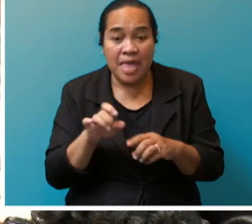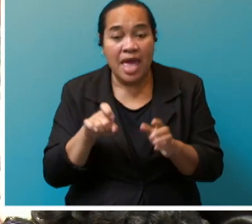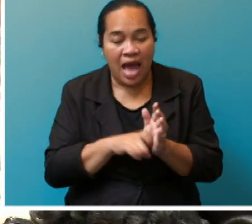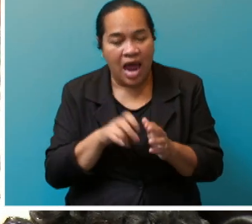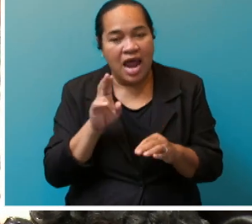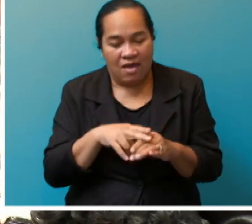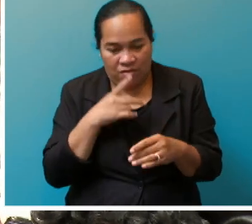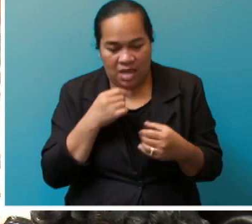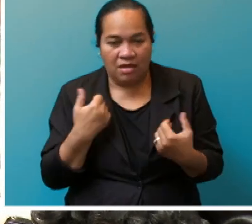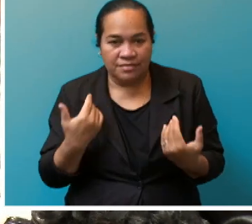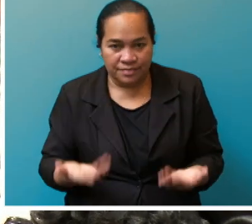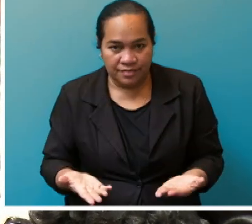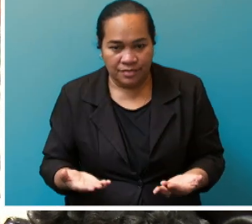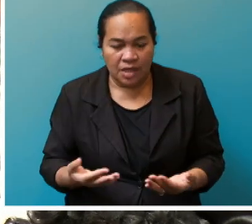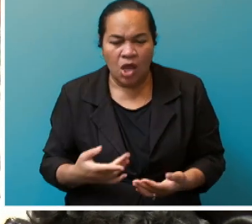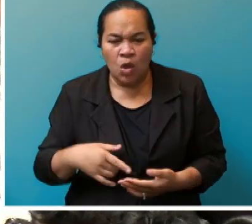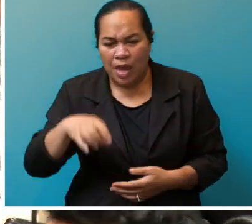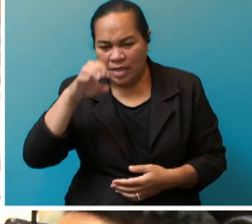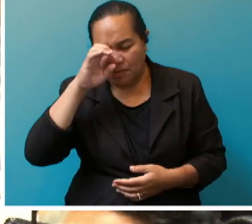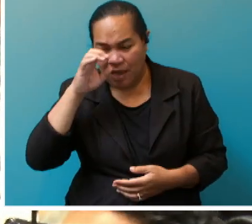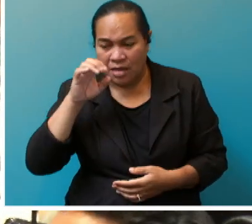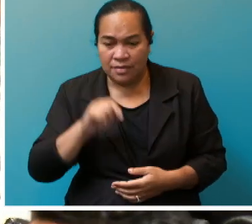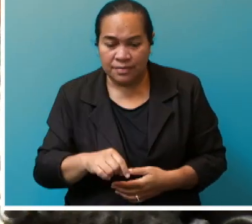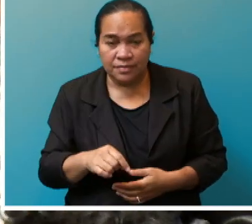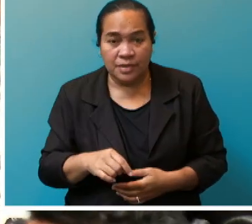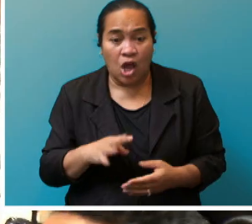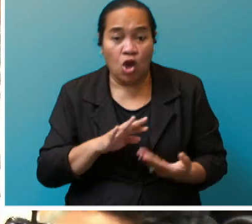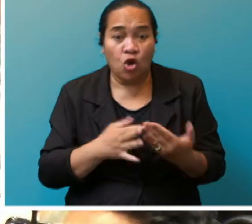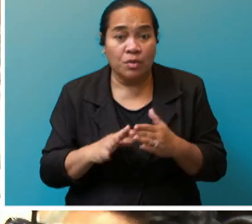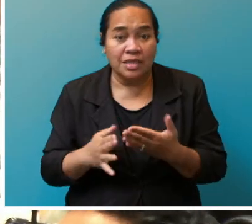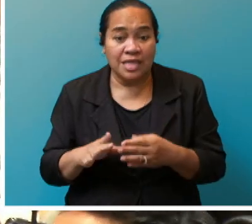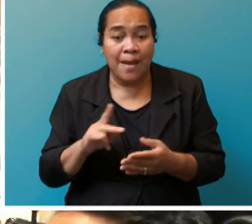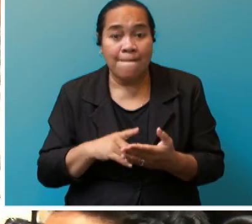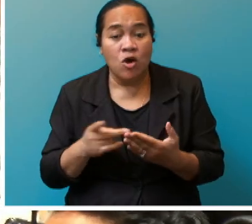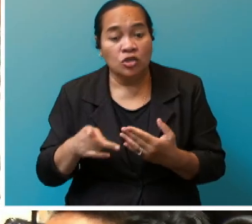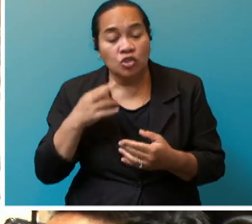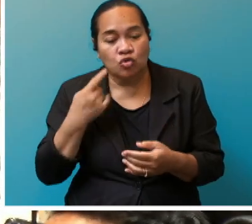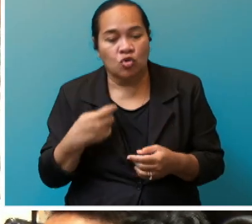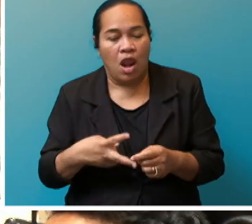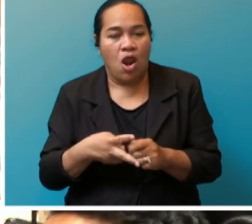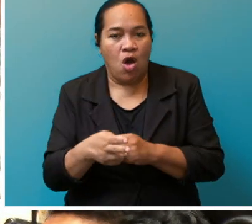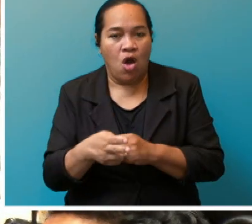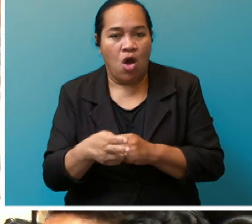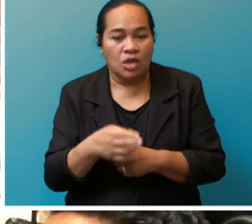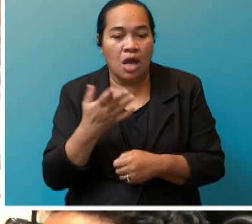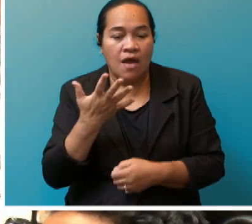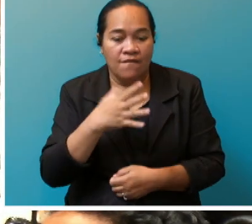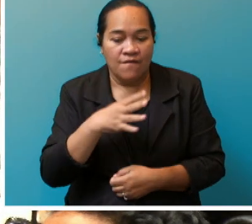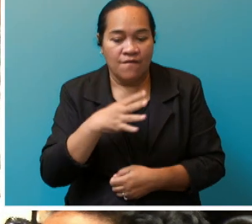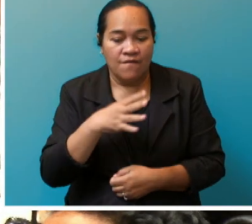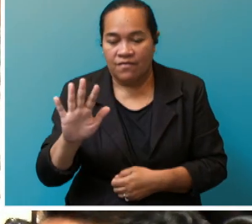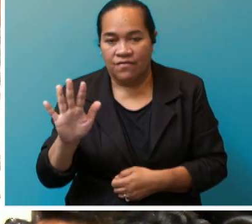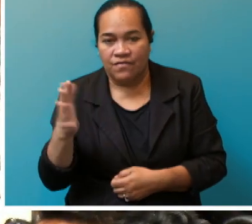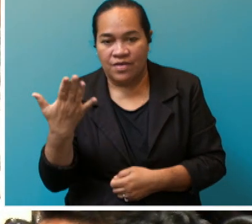We expect the first call for proposal for community projects to be launched at the 55th Pacific Islands